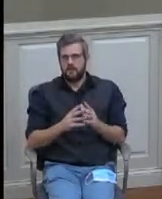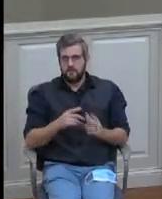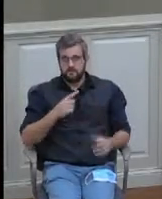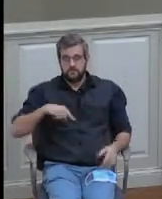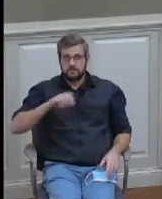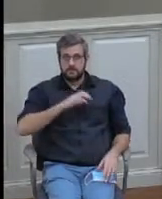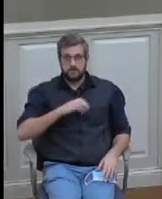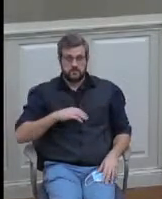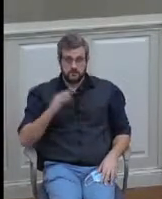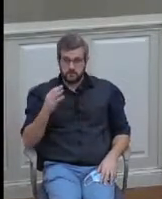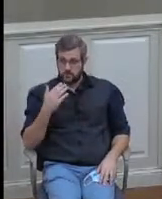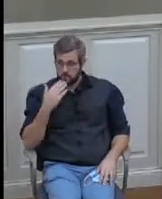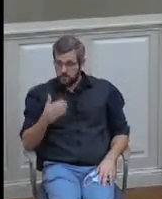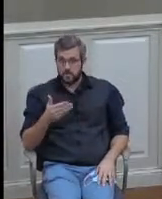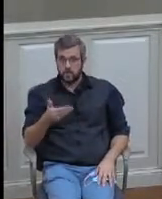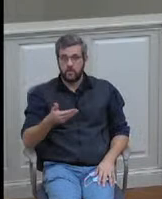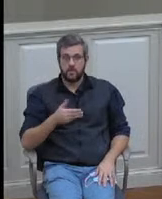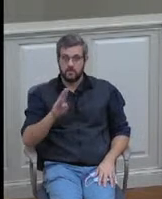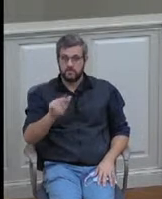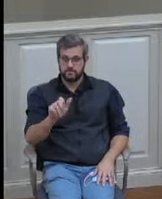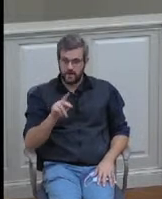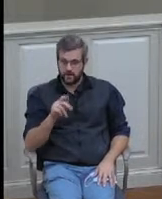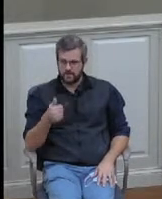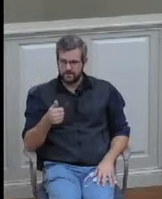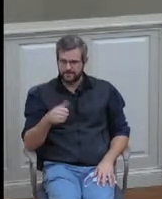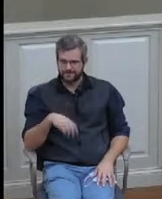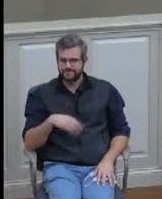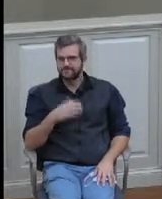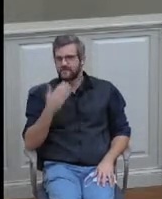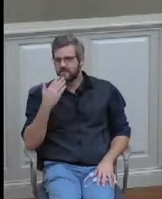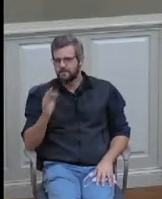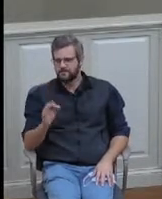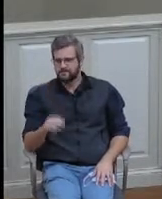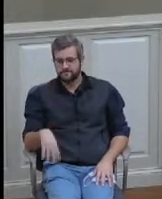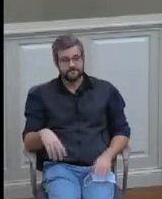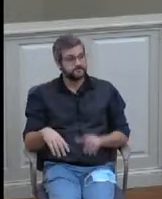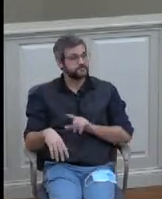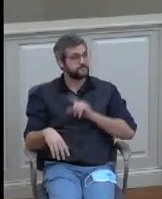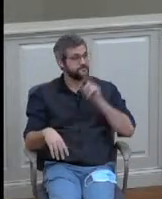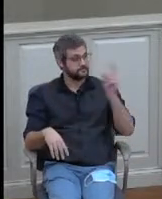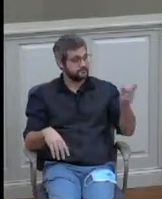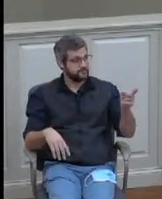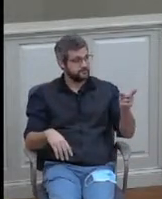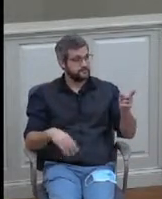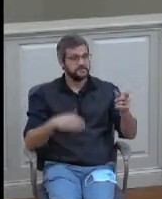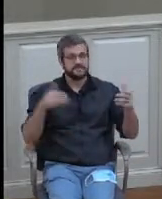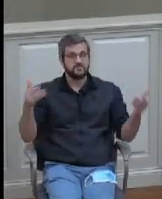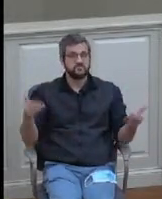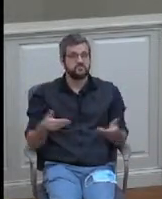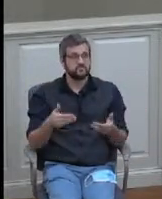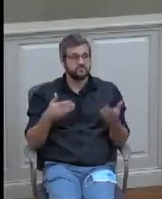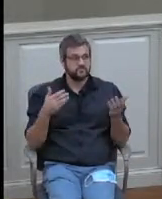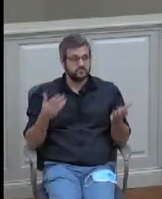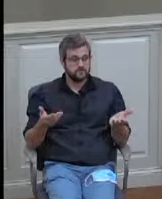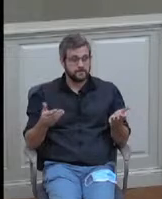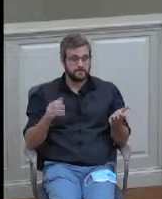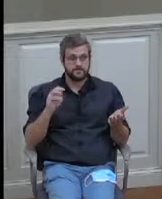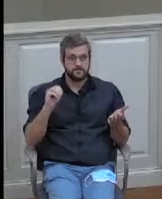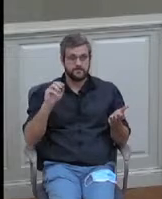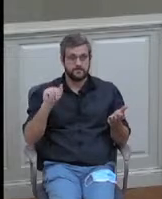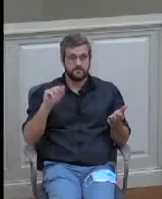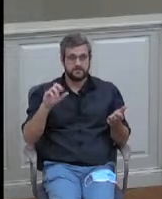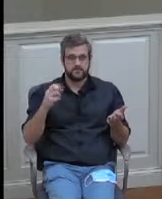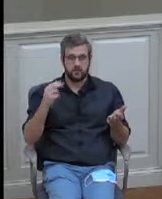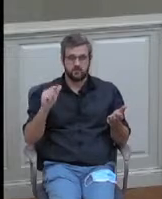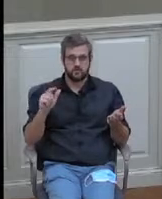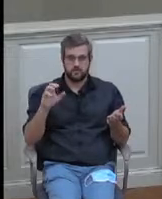Welcome. yeah, thank you all. Welcome back, I should say. Thank you. Now, we'd like also to introduce Marshall